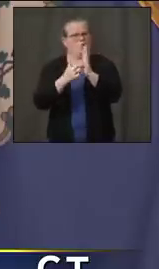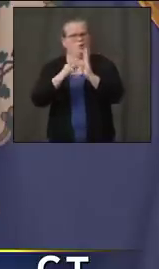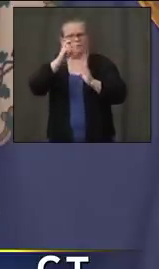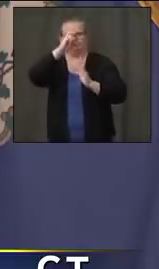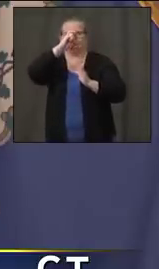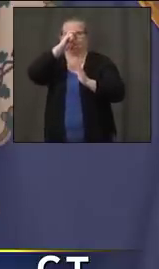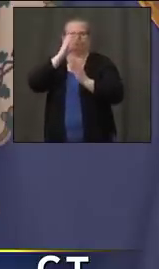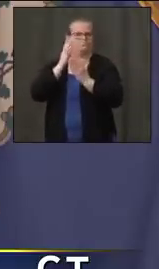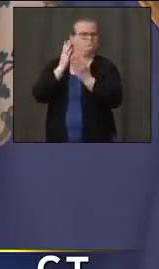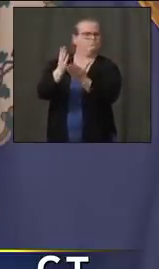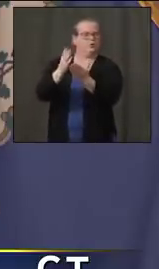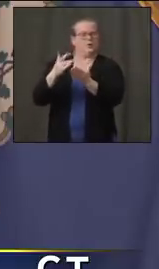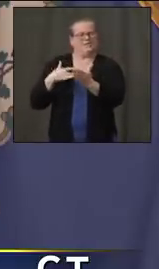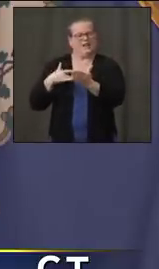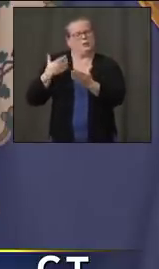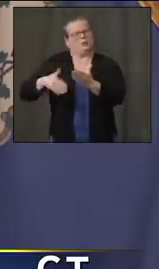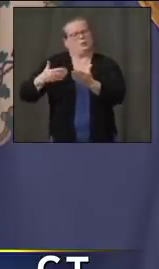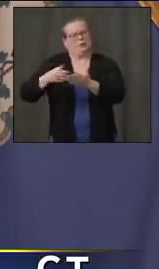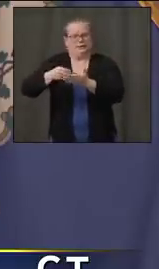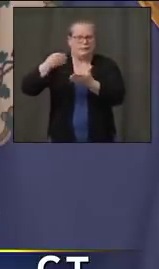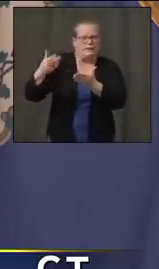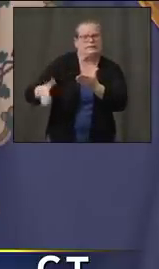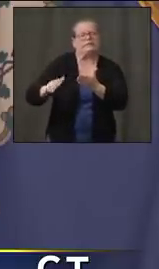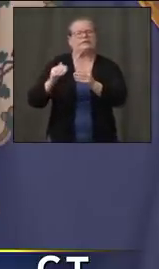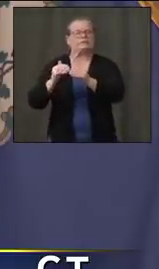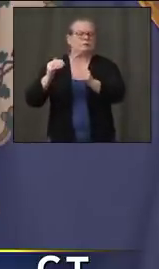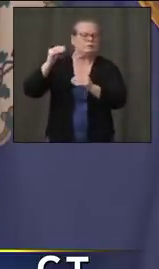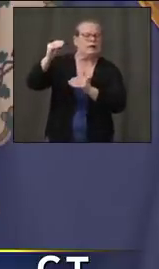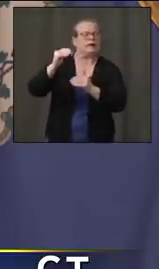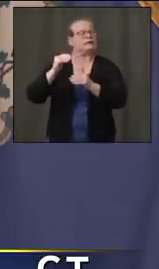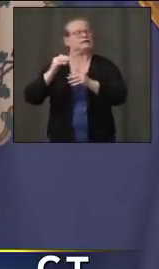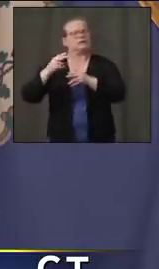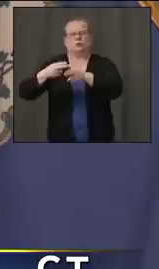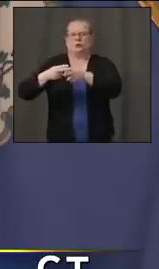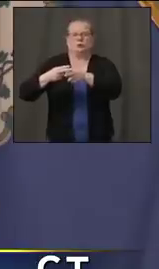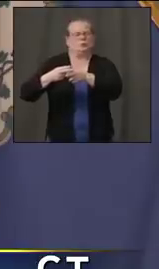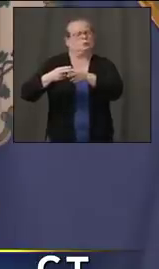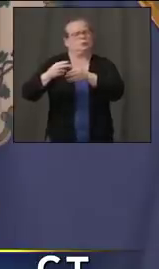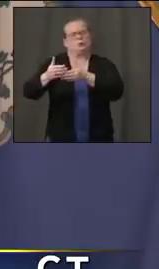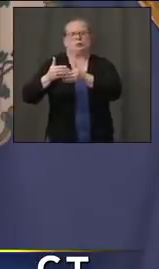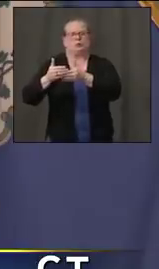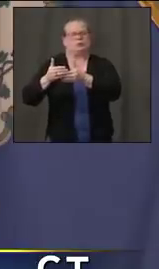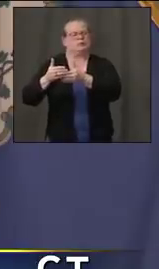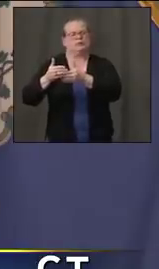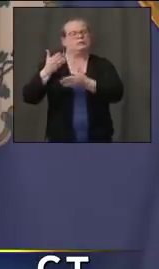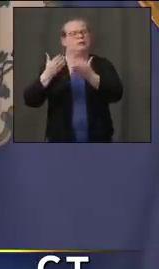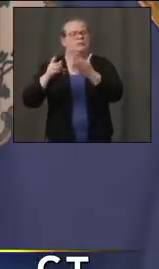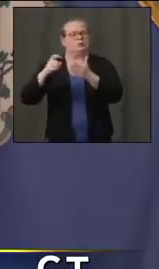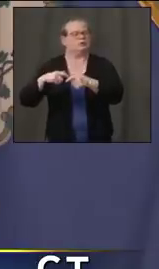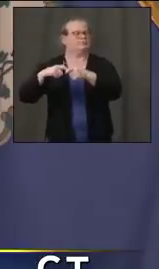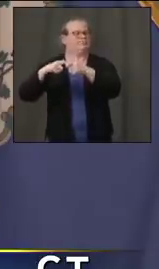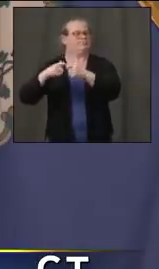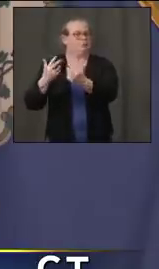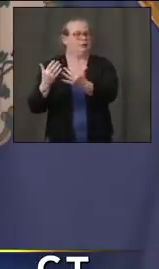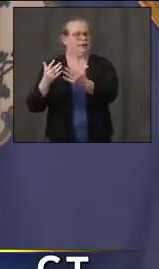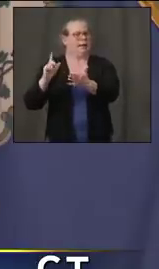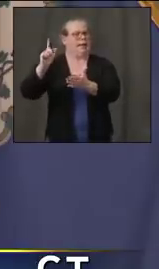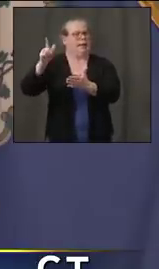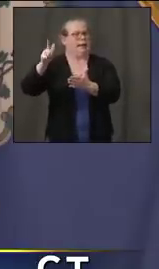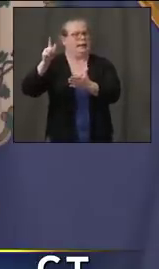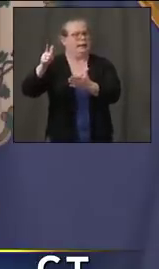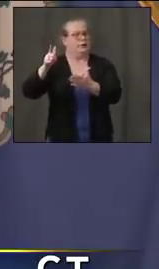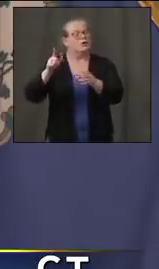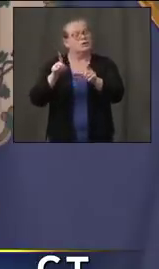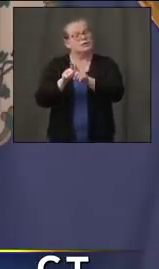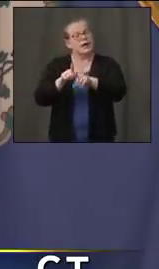too soon, and maybe we should hold back on that for a while. At the same time, we talked as regards hair and barber shops,